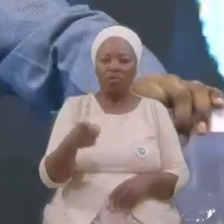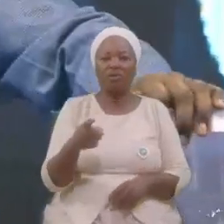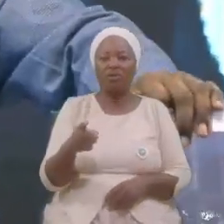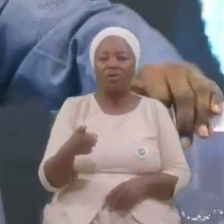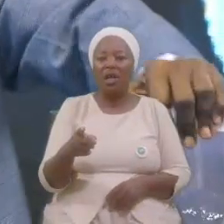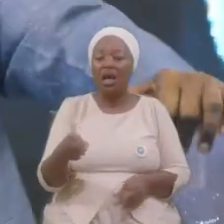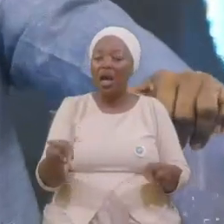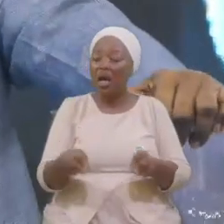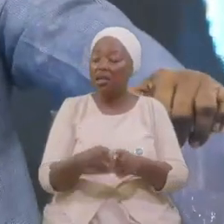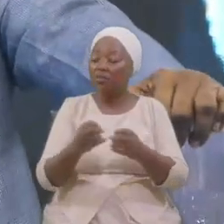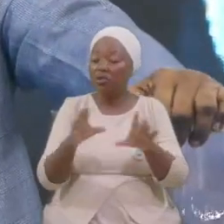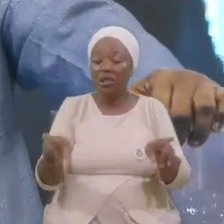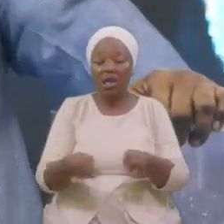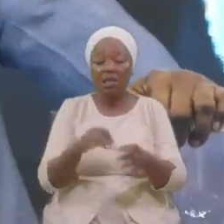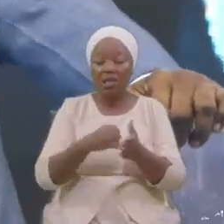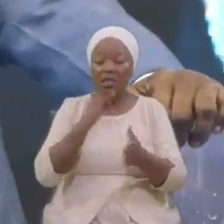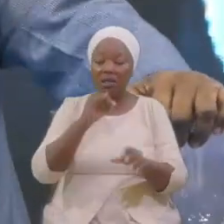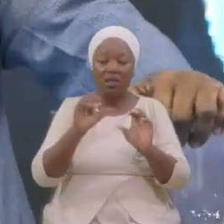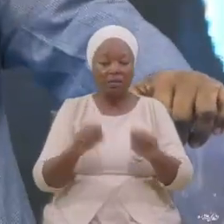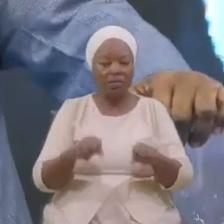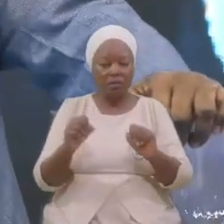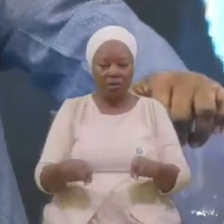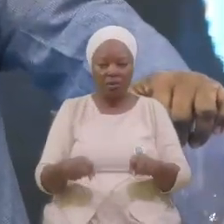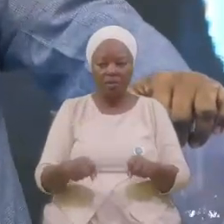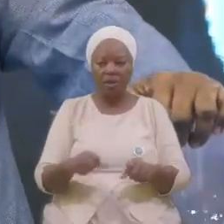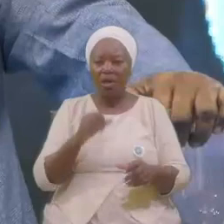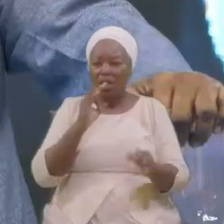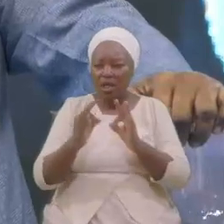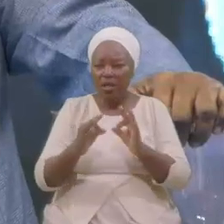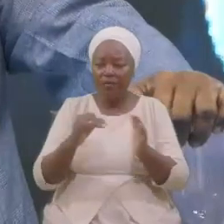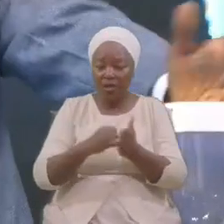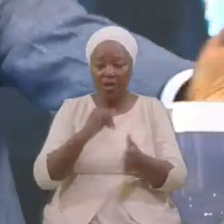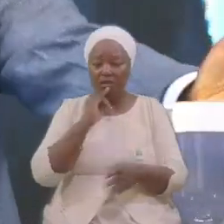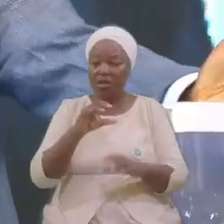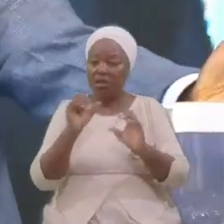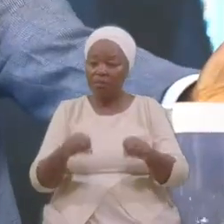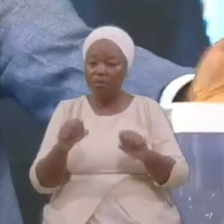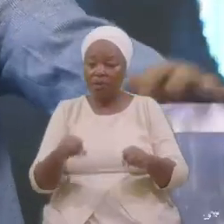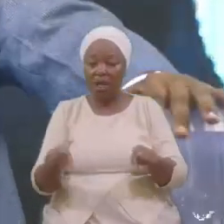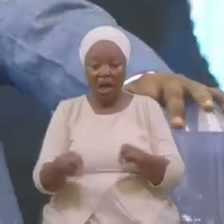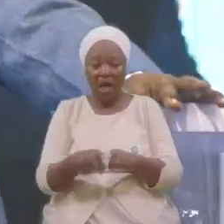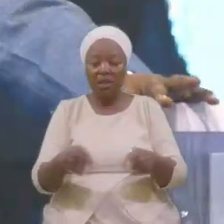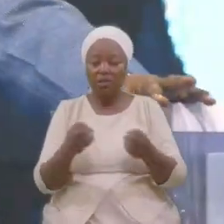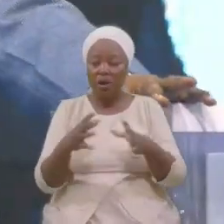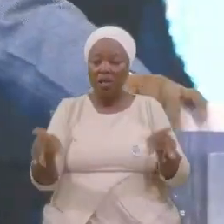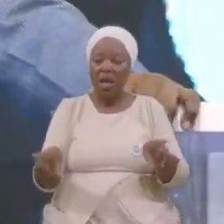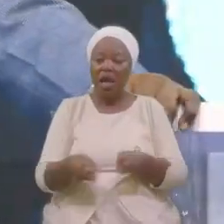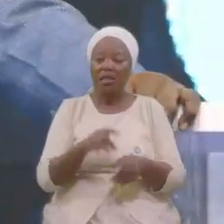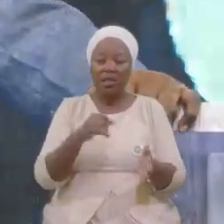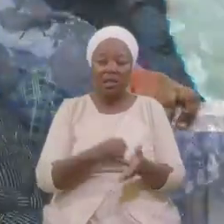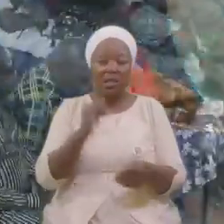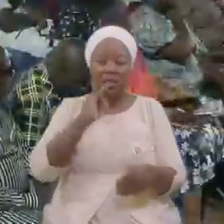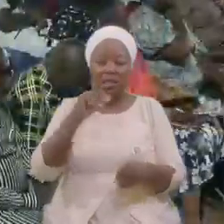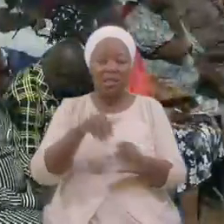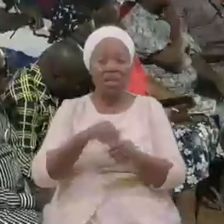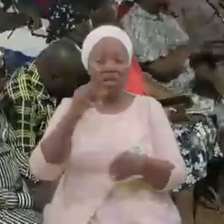much as is possible, if it's possible, as much as it lies in